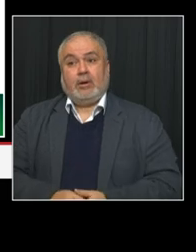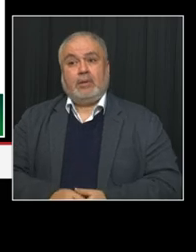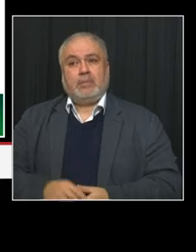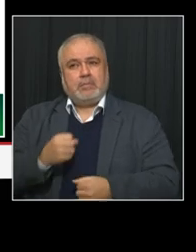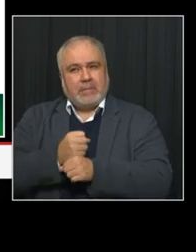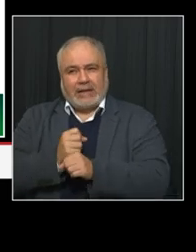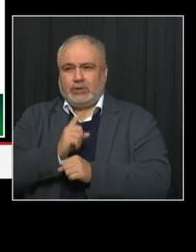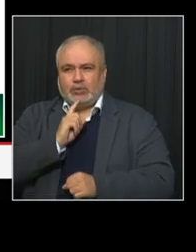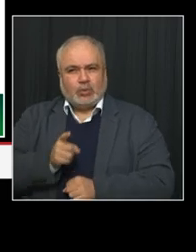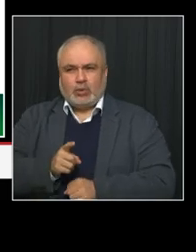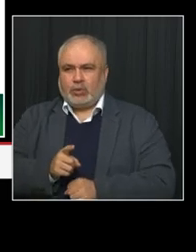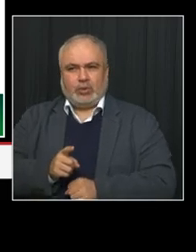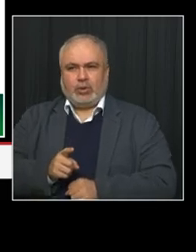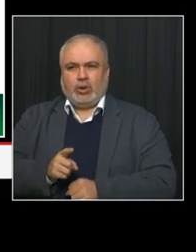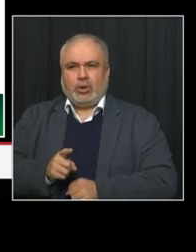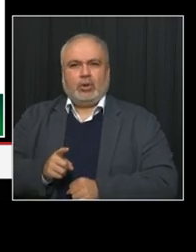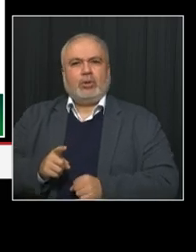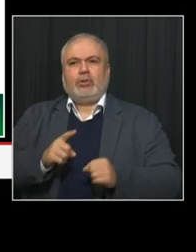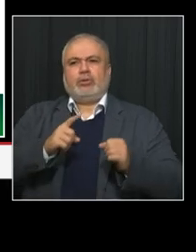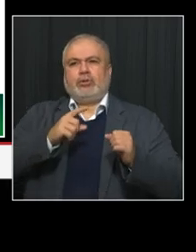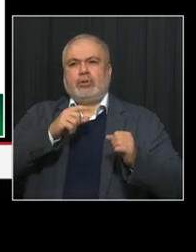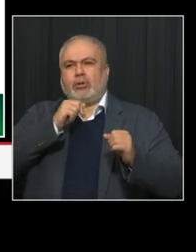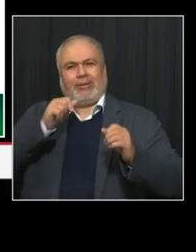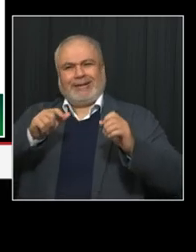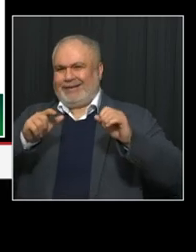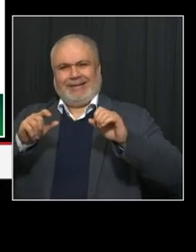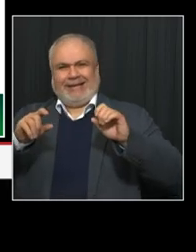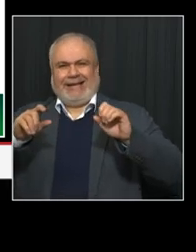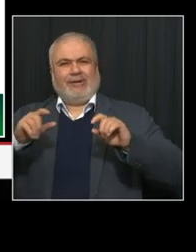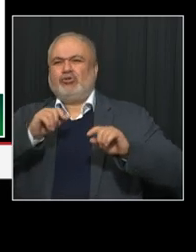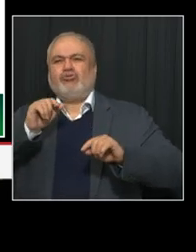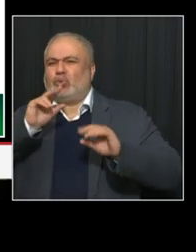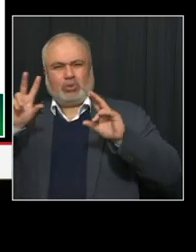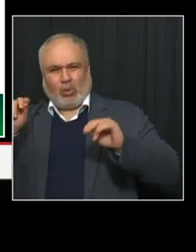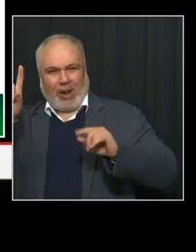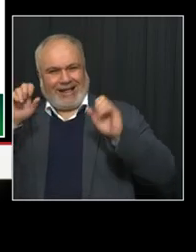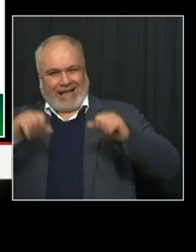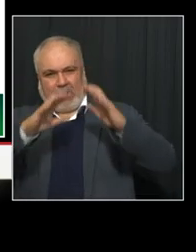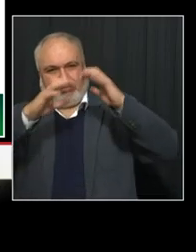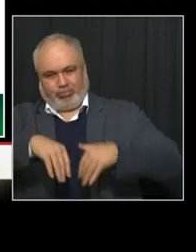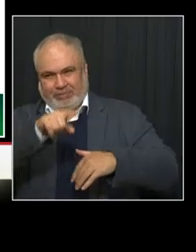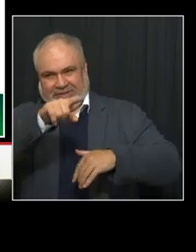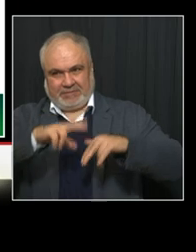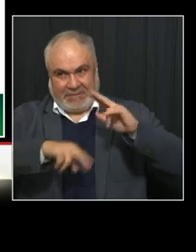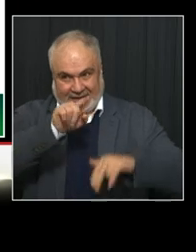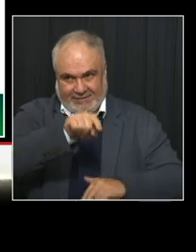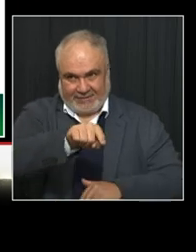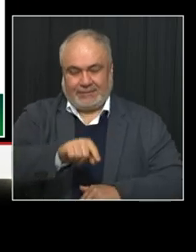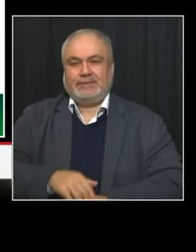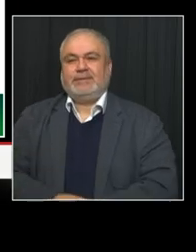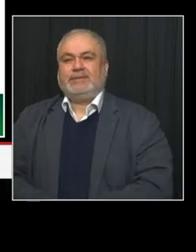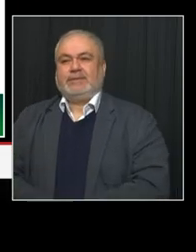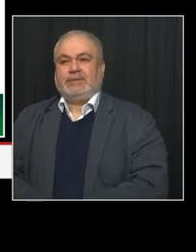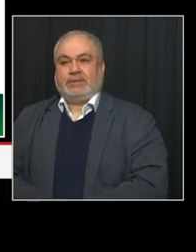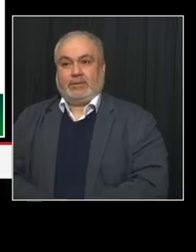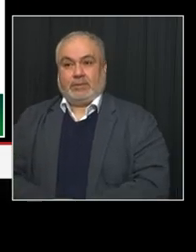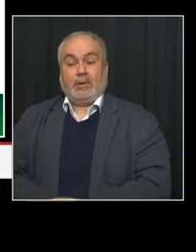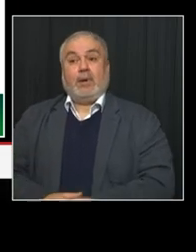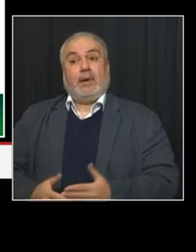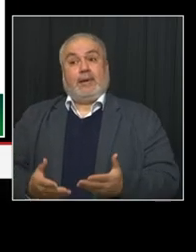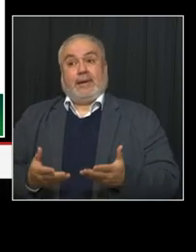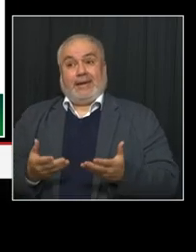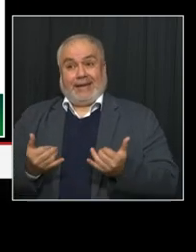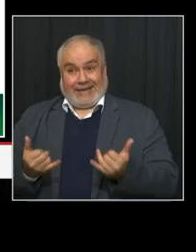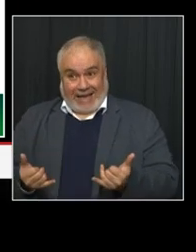commitment to seniors. And so we're going to stay focused on that. But I need your help. I need you to be active, asking questions,